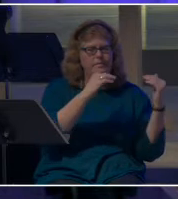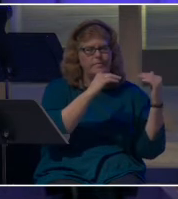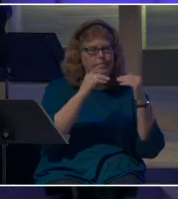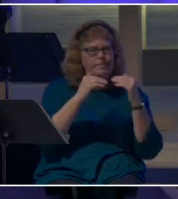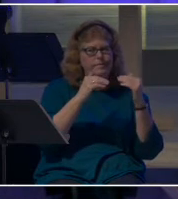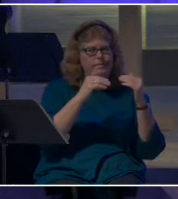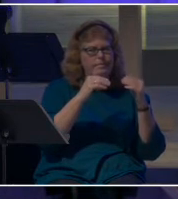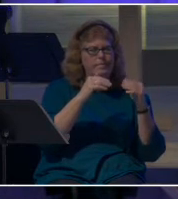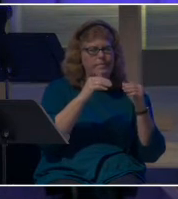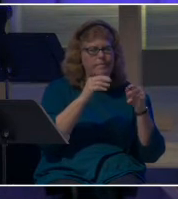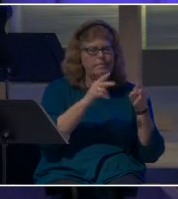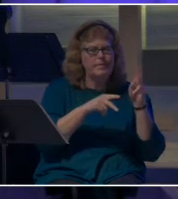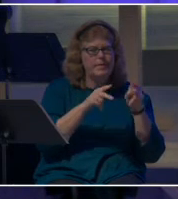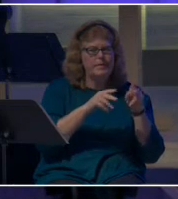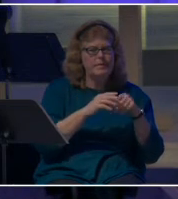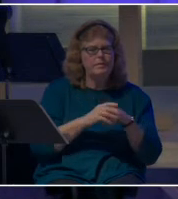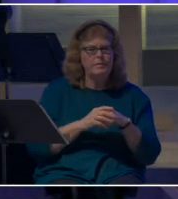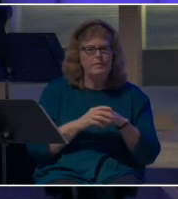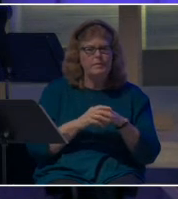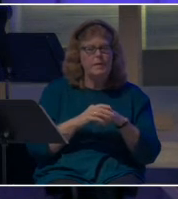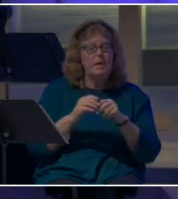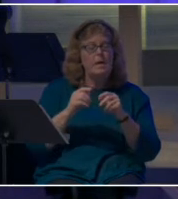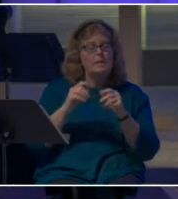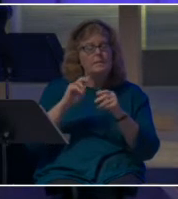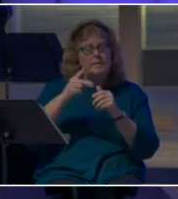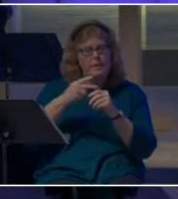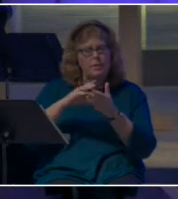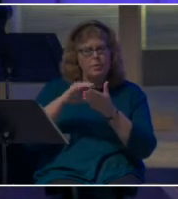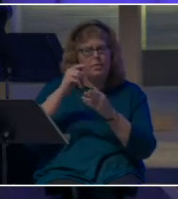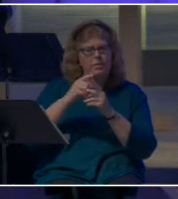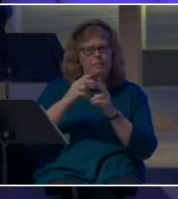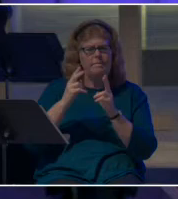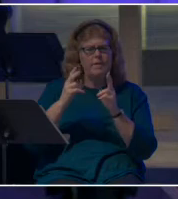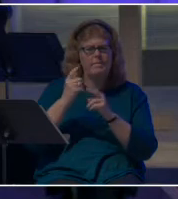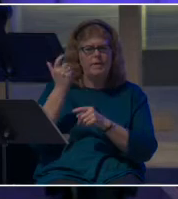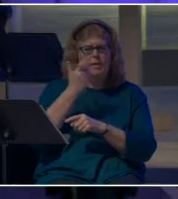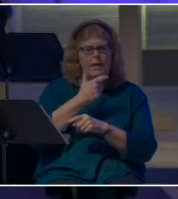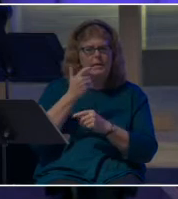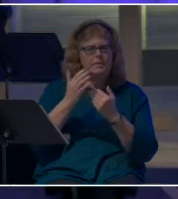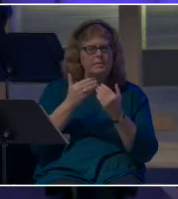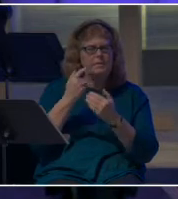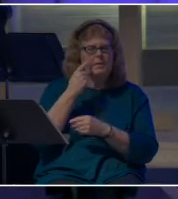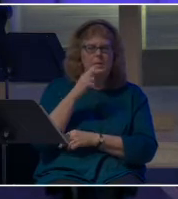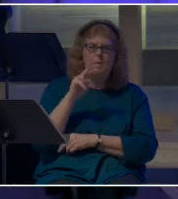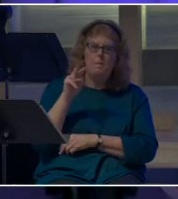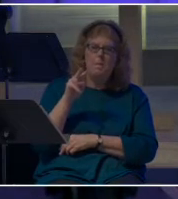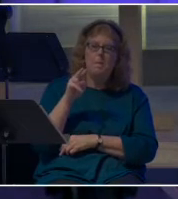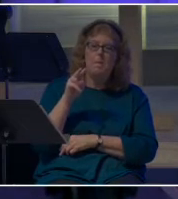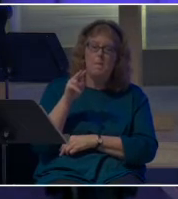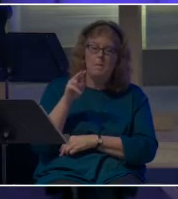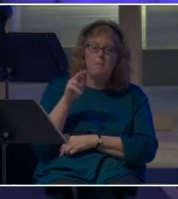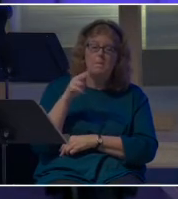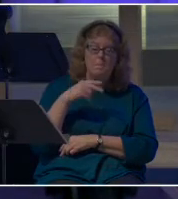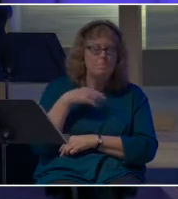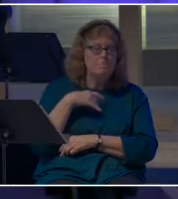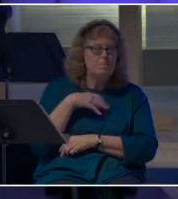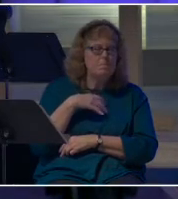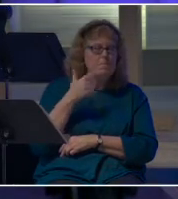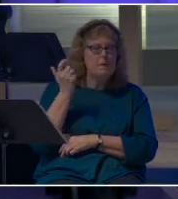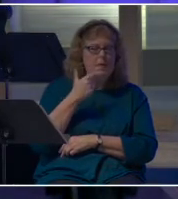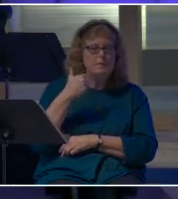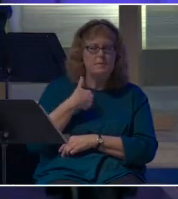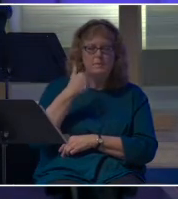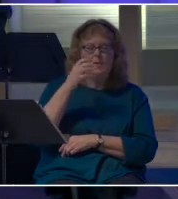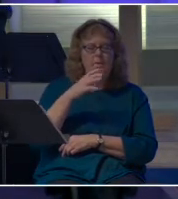learn that he's very handsome. He's easy on the eyes. Do you see that? He's a handsome young